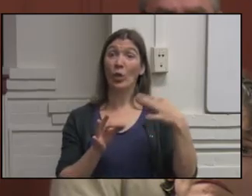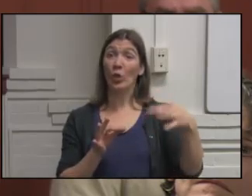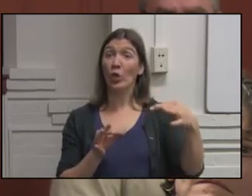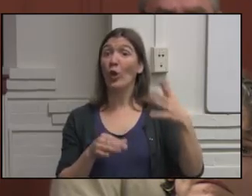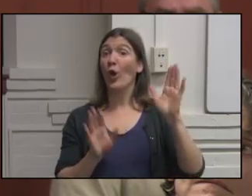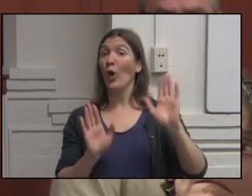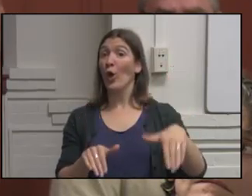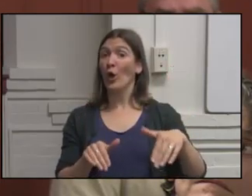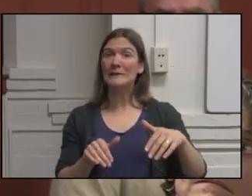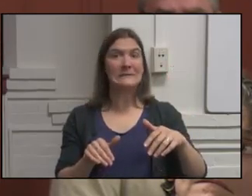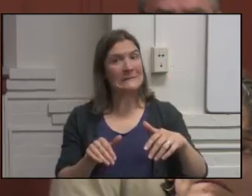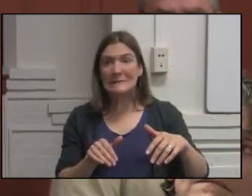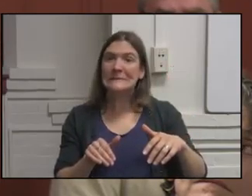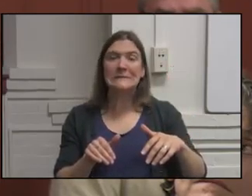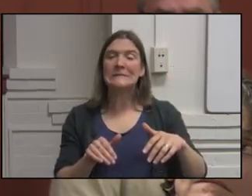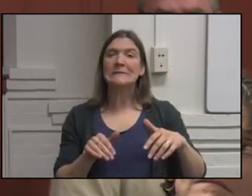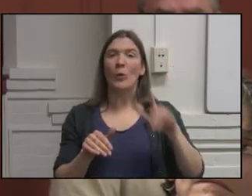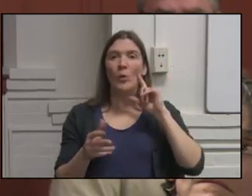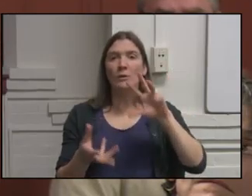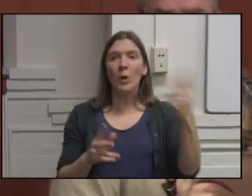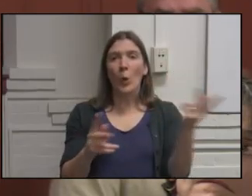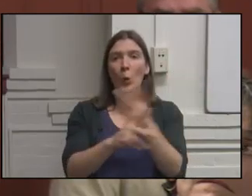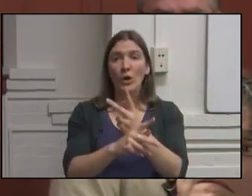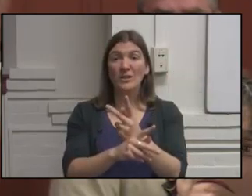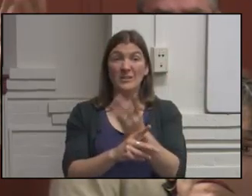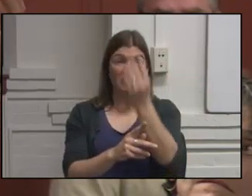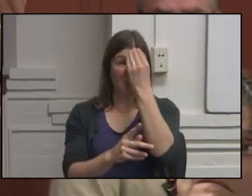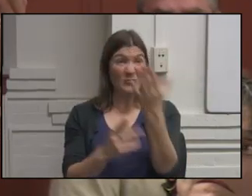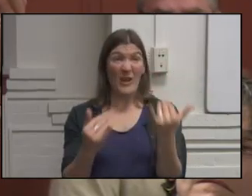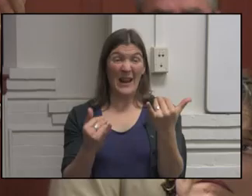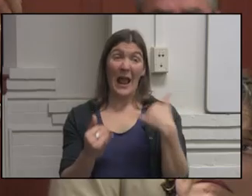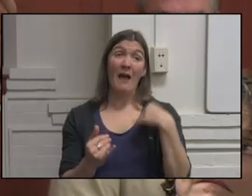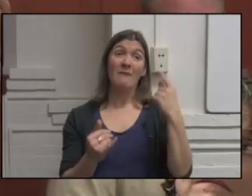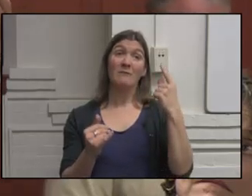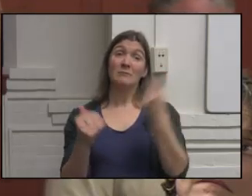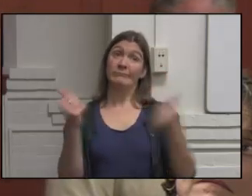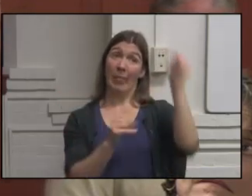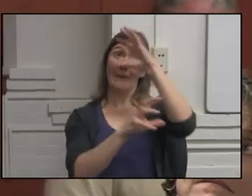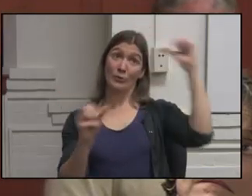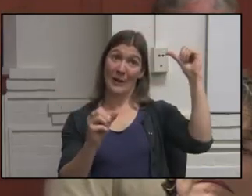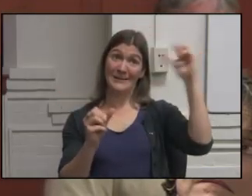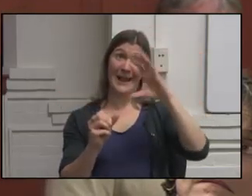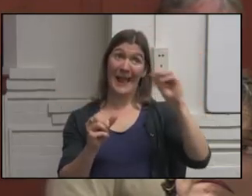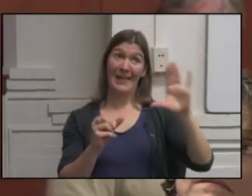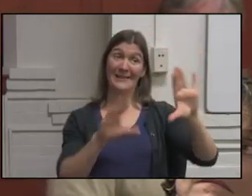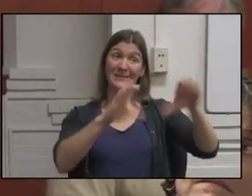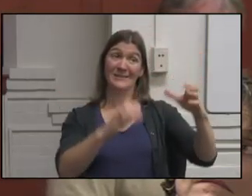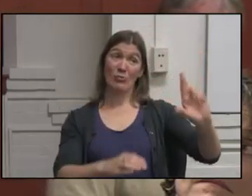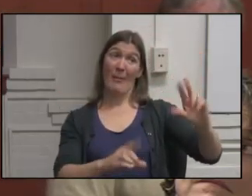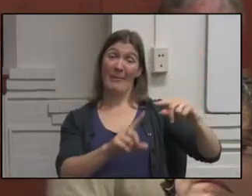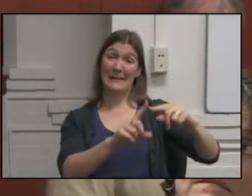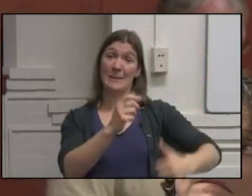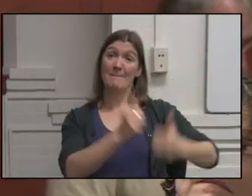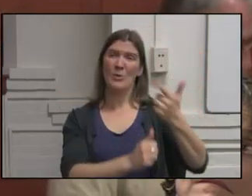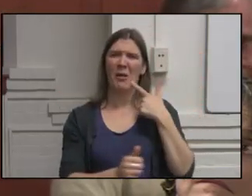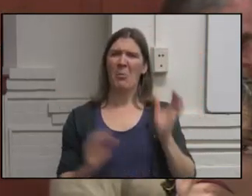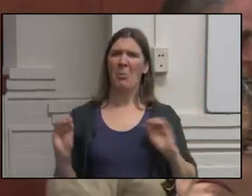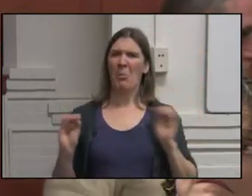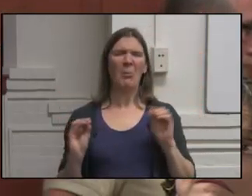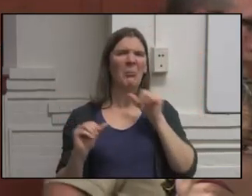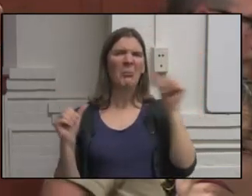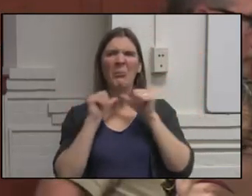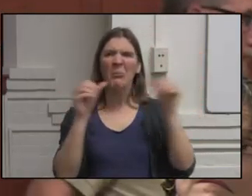we have right now an administration and, frankly, we have a political party that for the vast majority is denying that